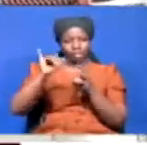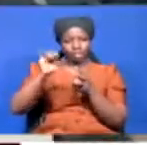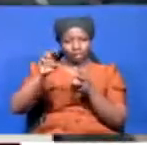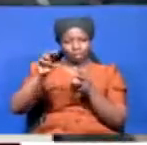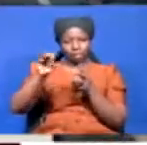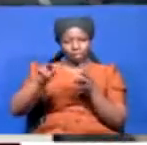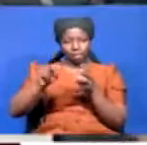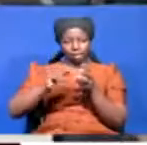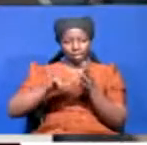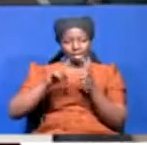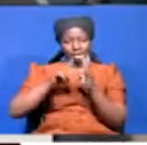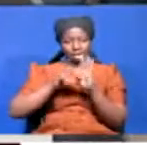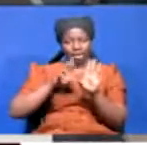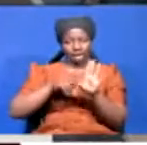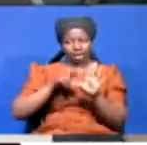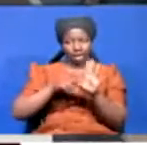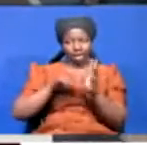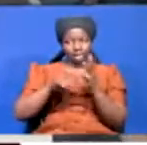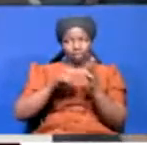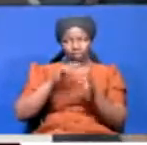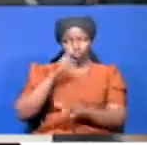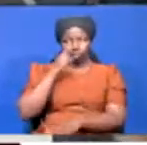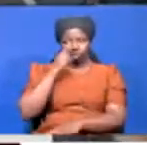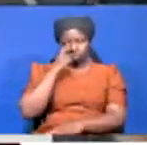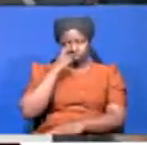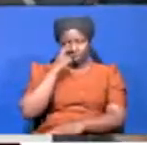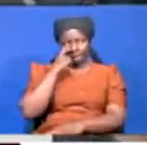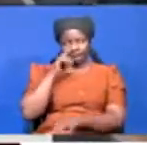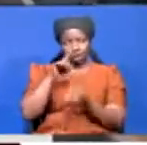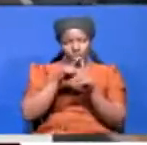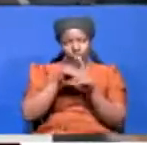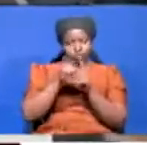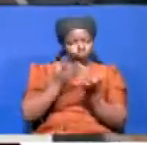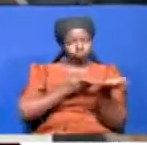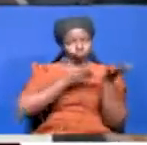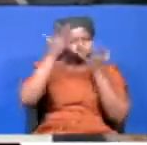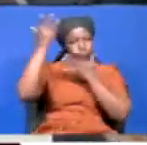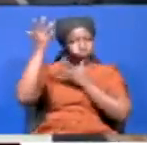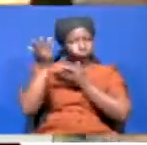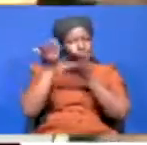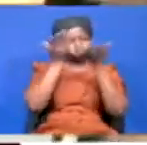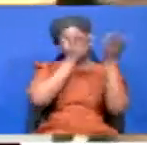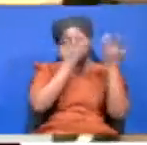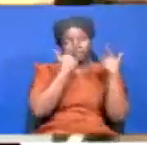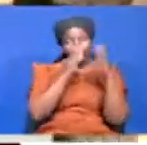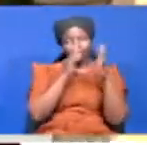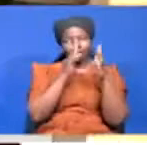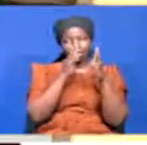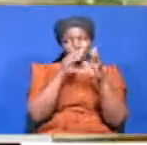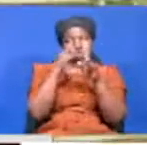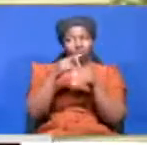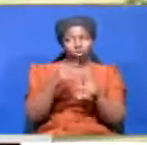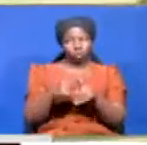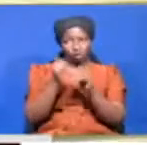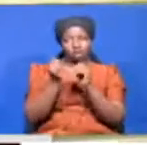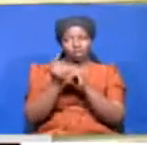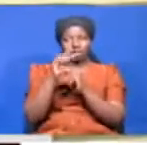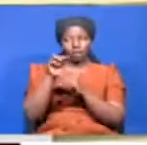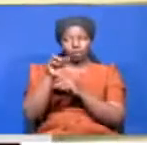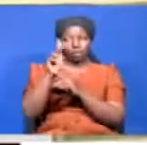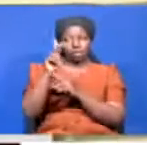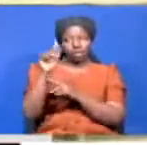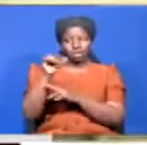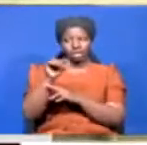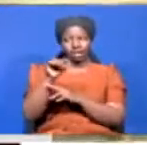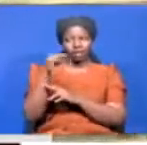Sudan rounded off as Kenya's top tea export destination, cumulatively importing 11 million kilos of green leaf